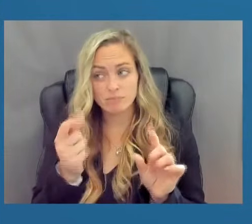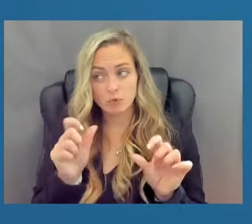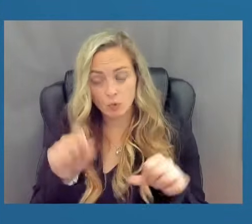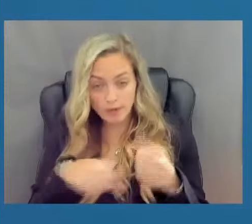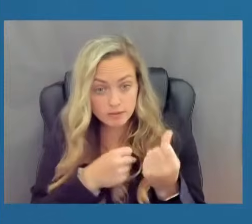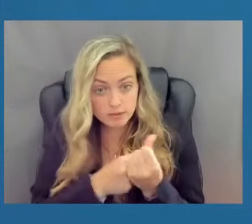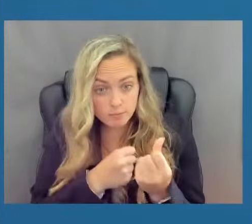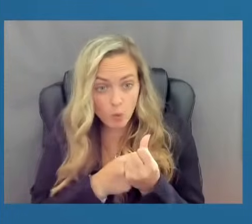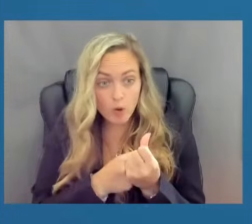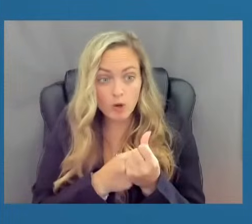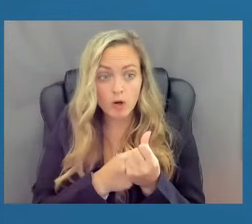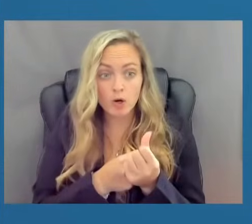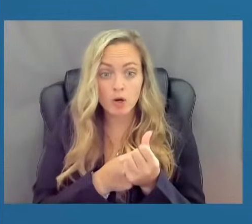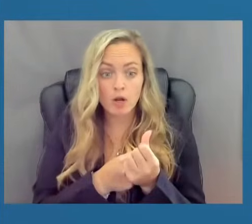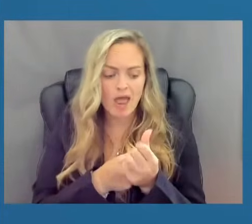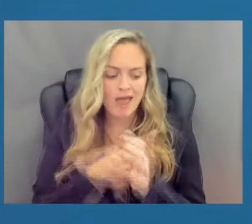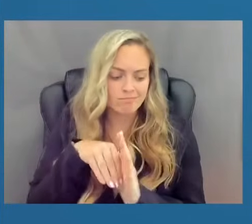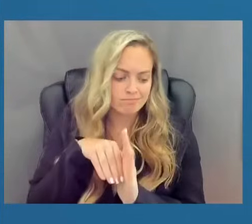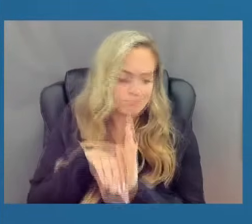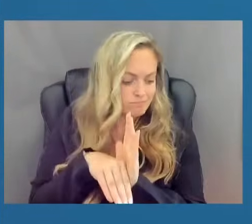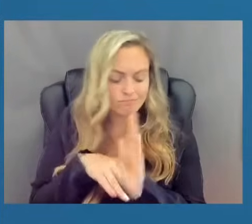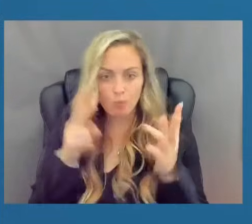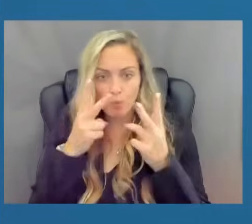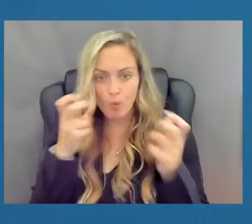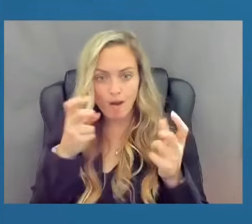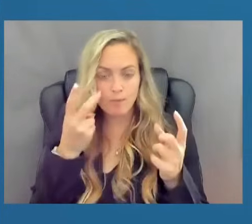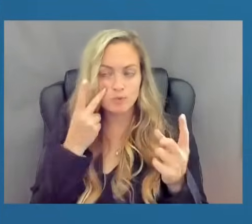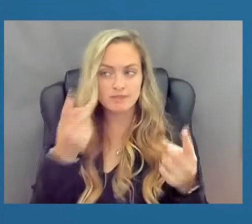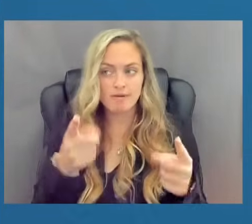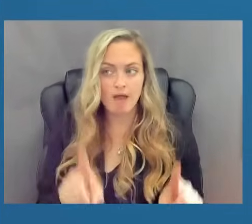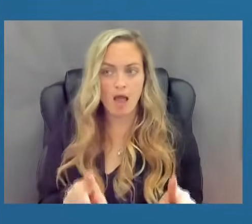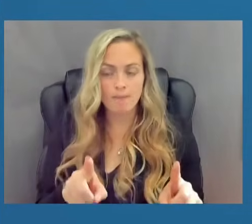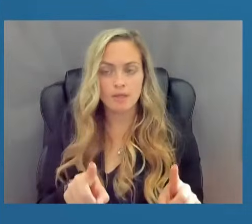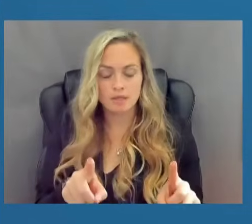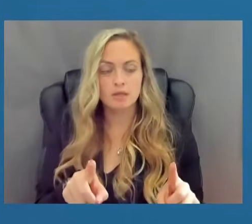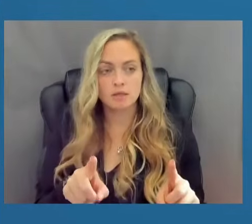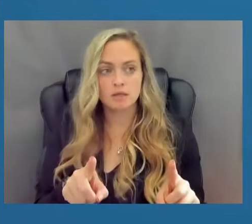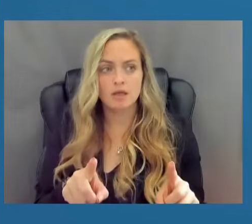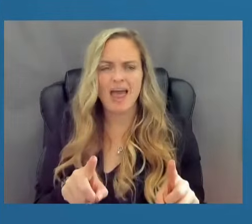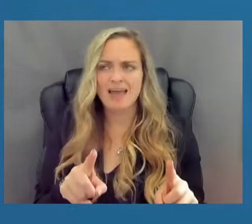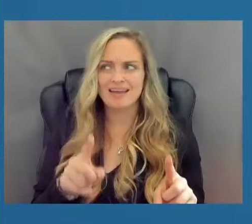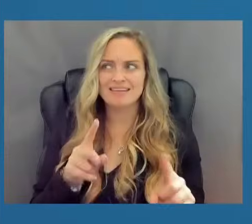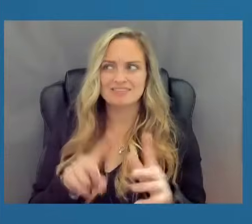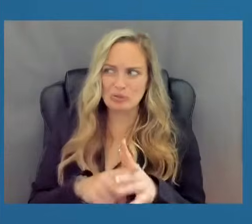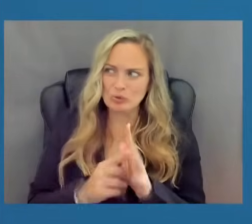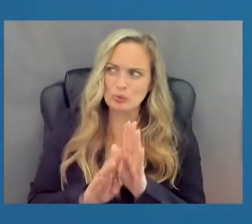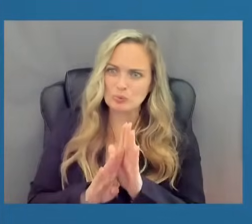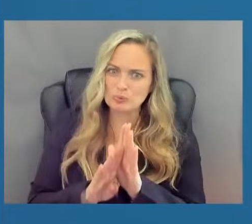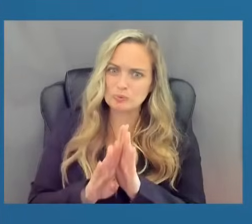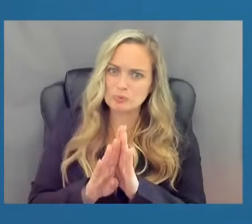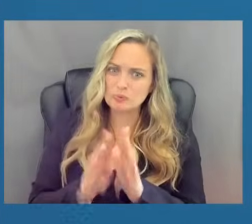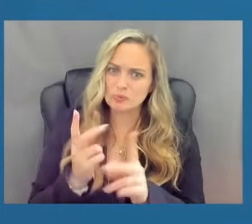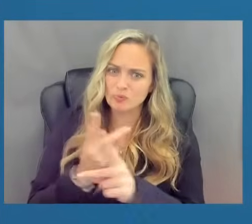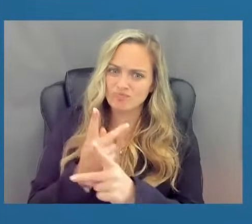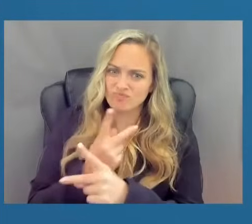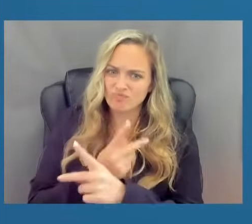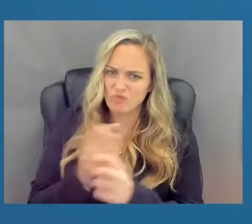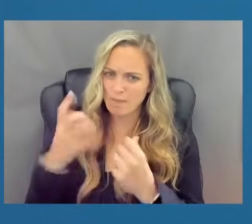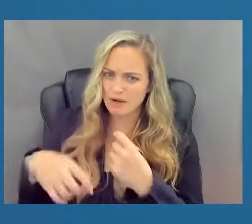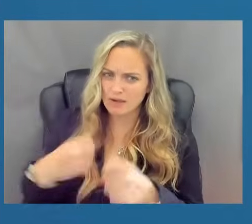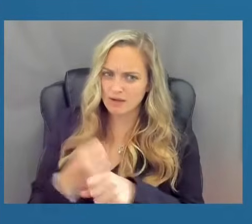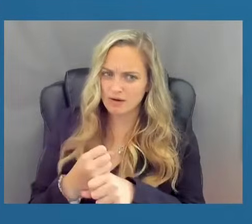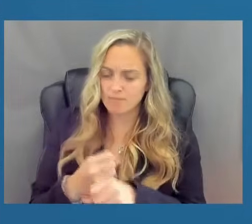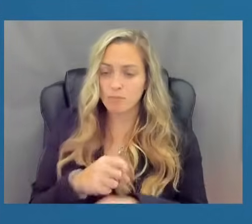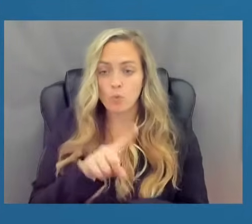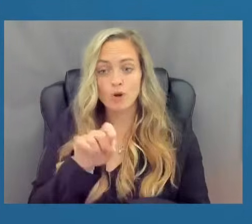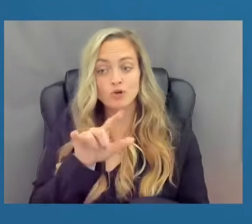drive down the crime statistics that were really escalating for a number of years. As a governor, I committed over $127